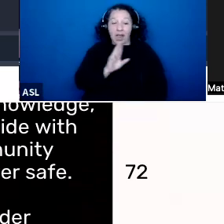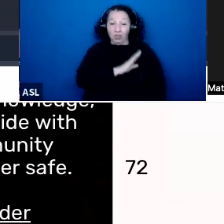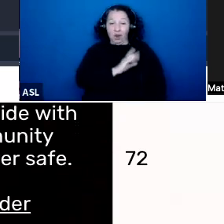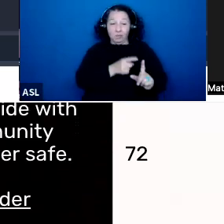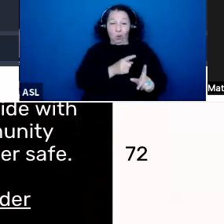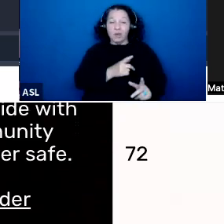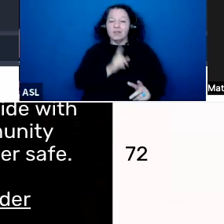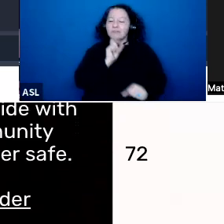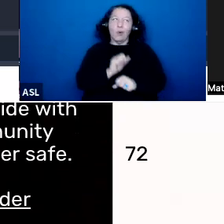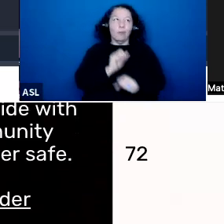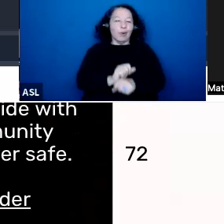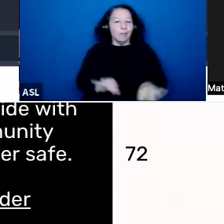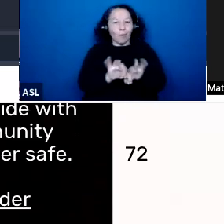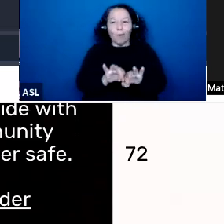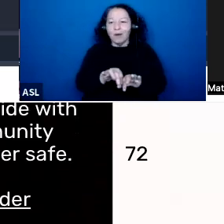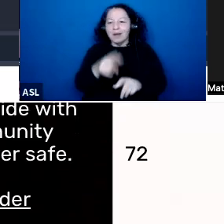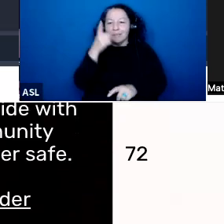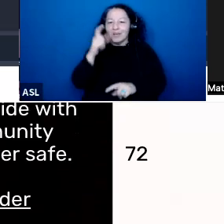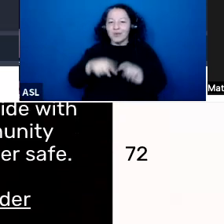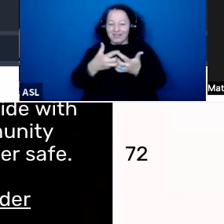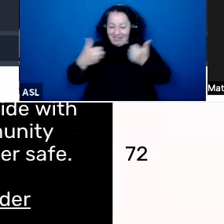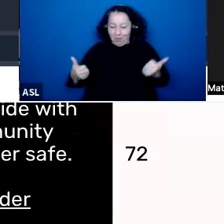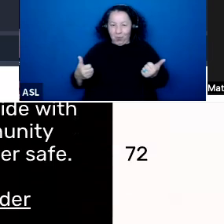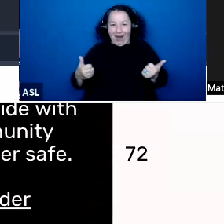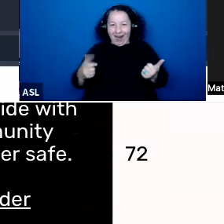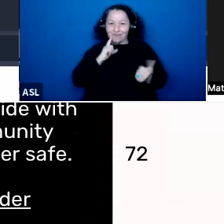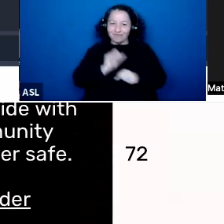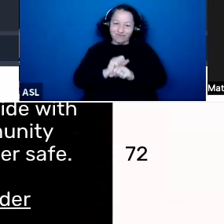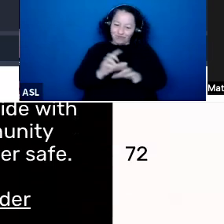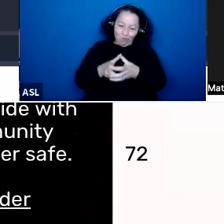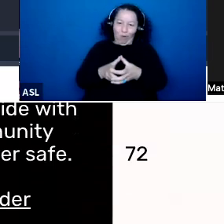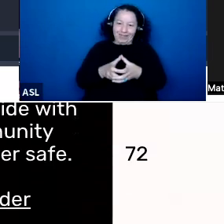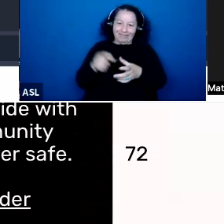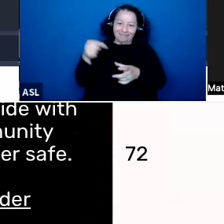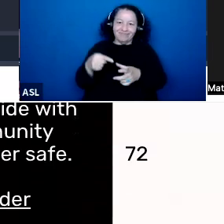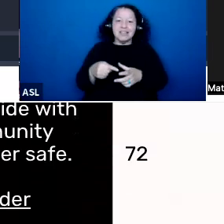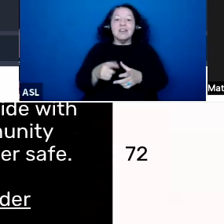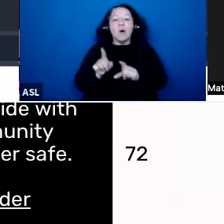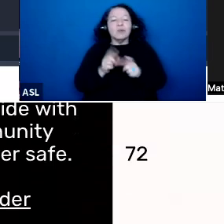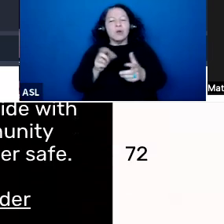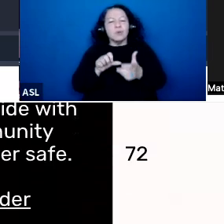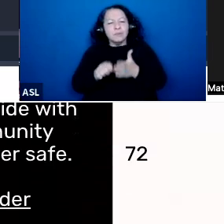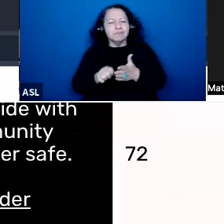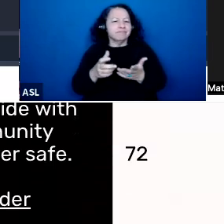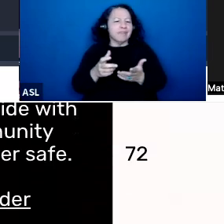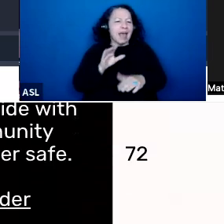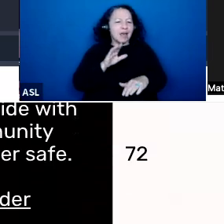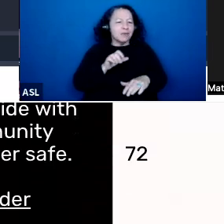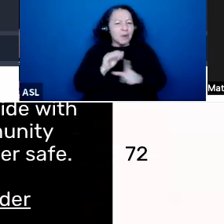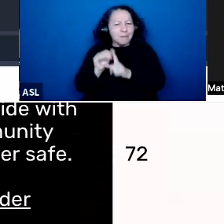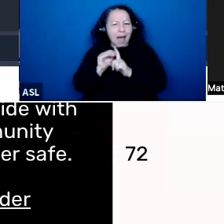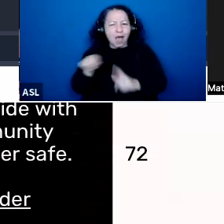point earlier, this is super important because we can't really tease it apart, but also wanting to remind folks that there's a lot of different ways that